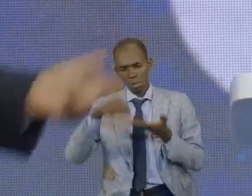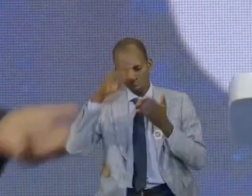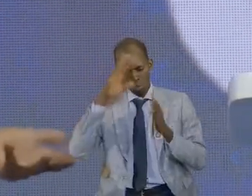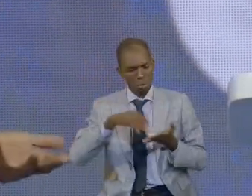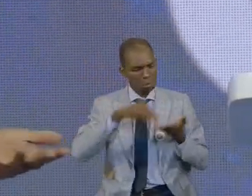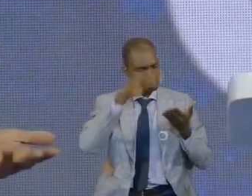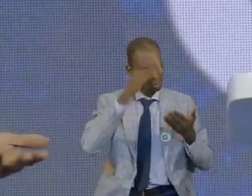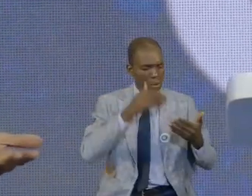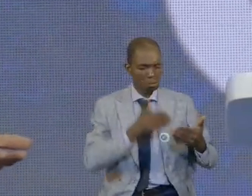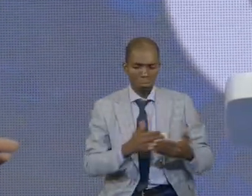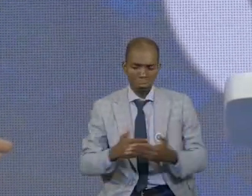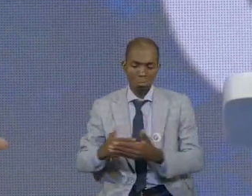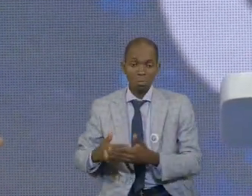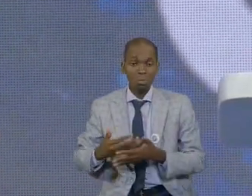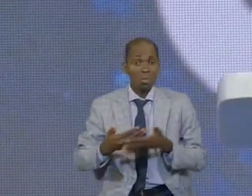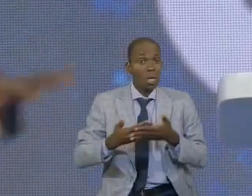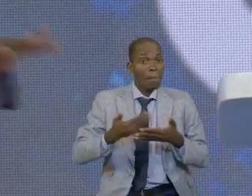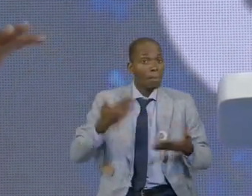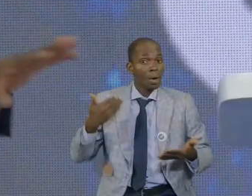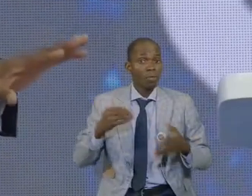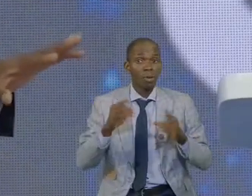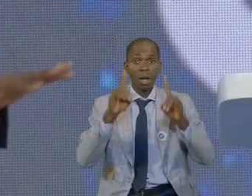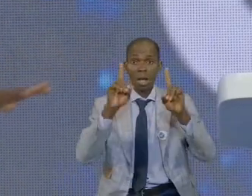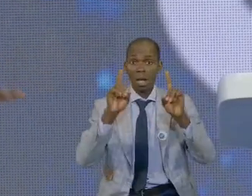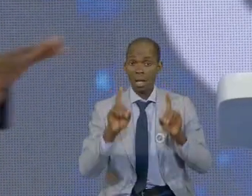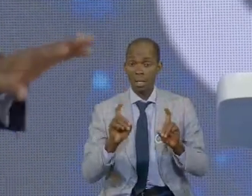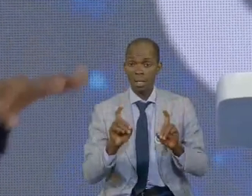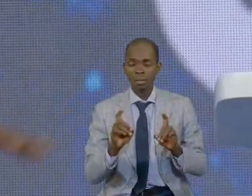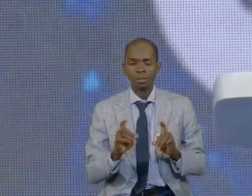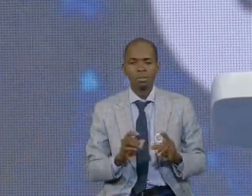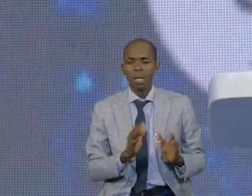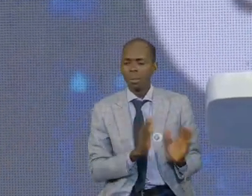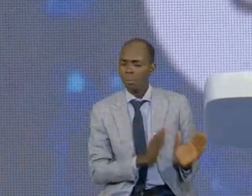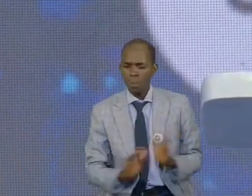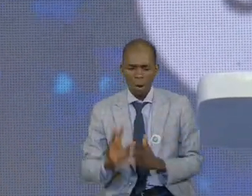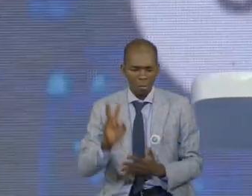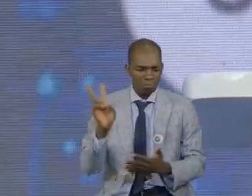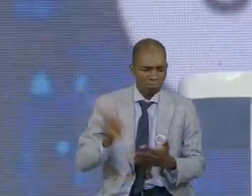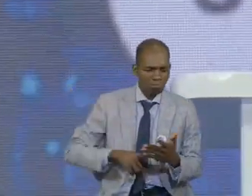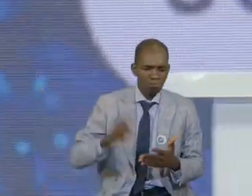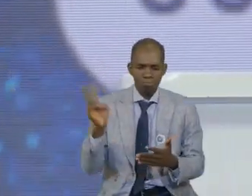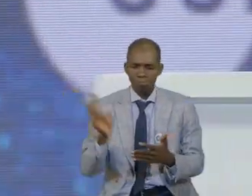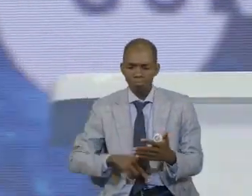Before the exam, we read and read and read.